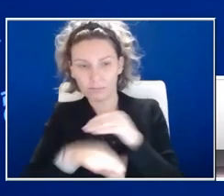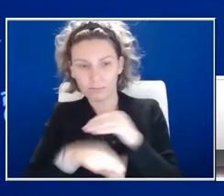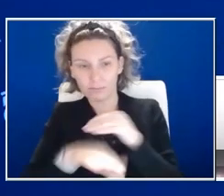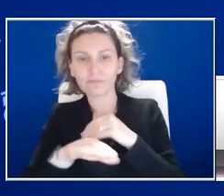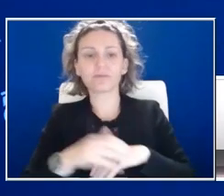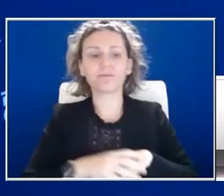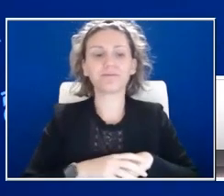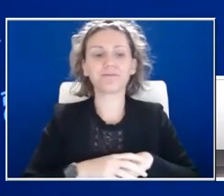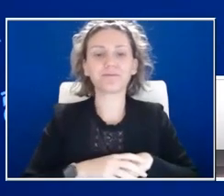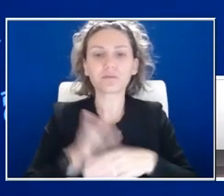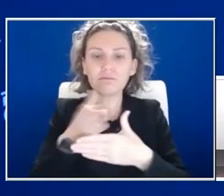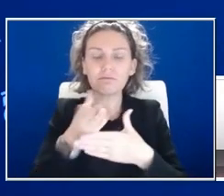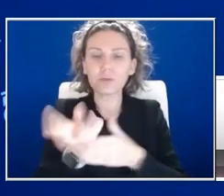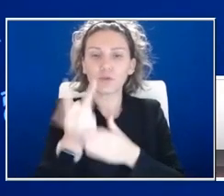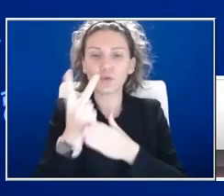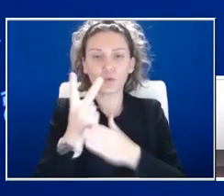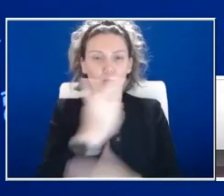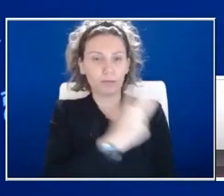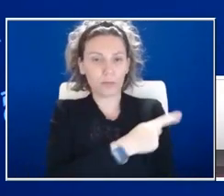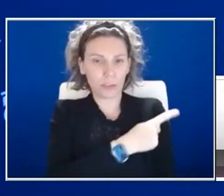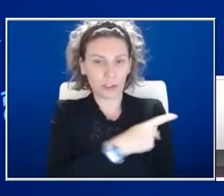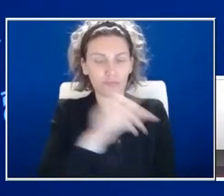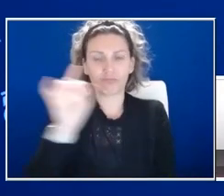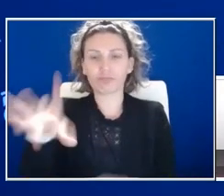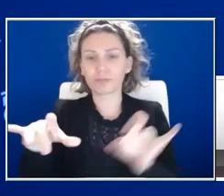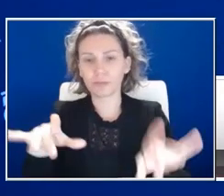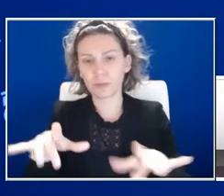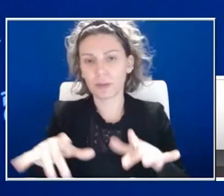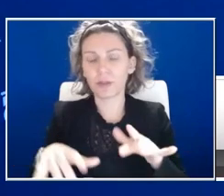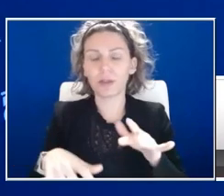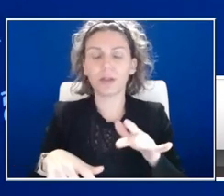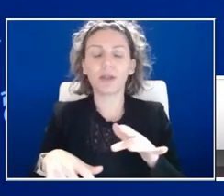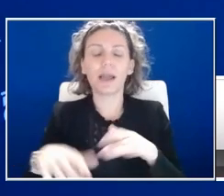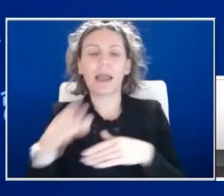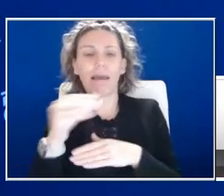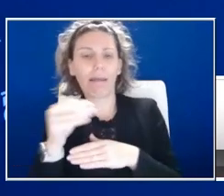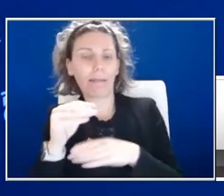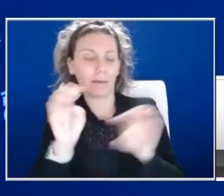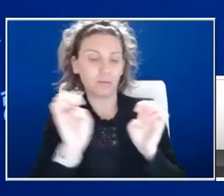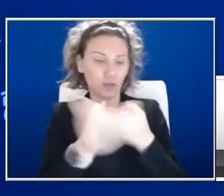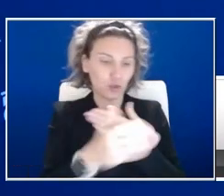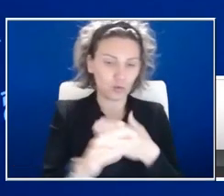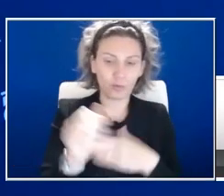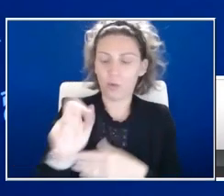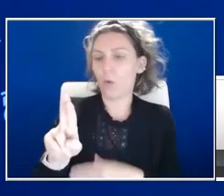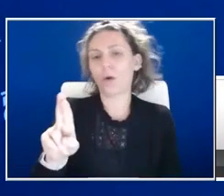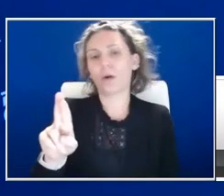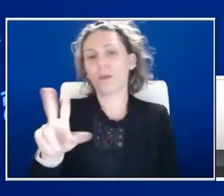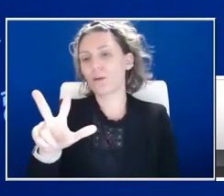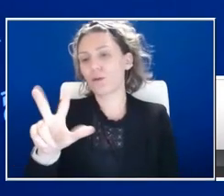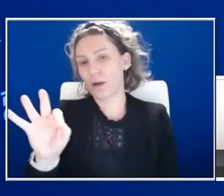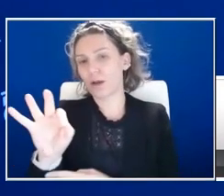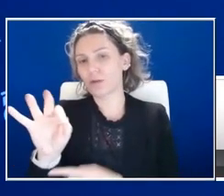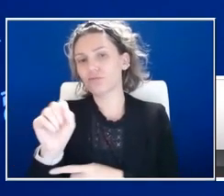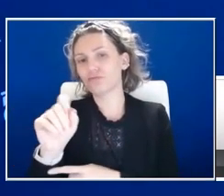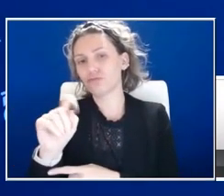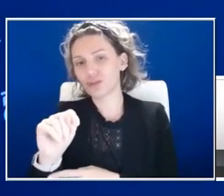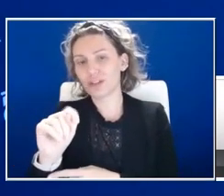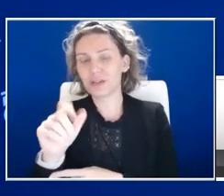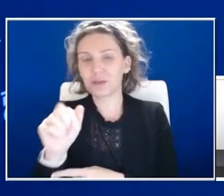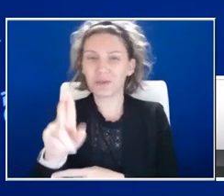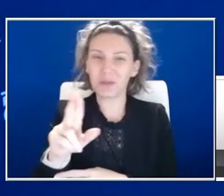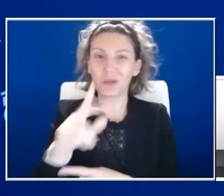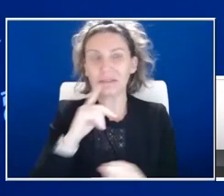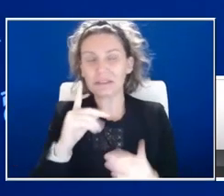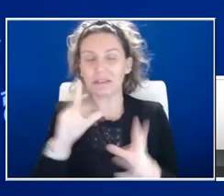patient drop-offs, which would be the main hospital entrance or the emergency department entrance on 39th Street, or then if you're unlucky enough to be coming in by ambulance, that's obviously